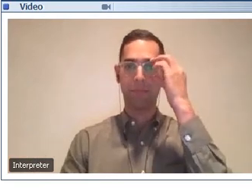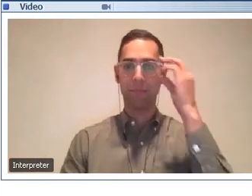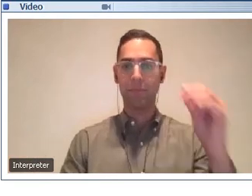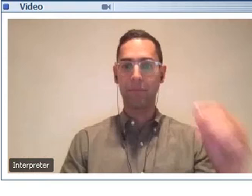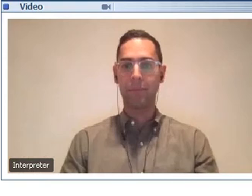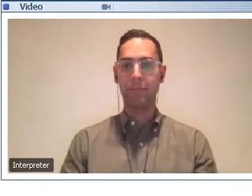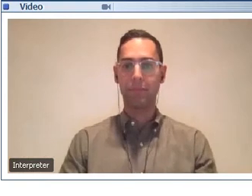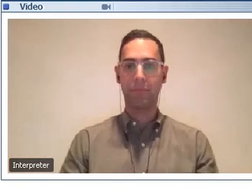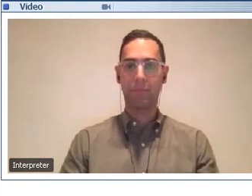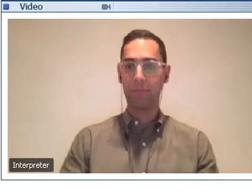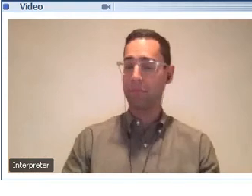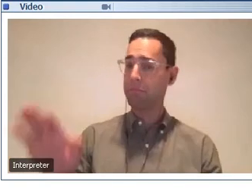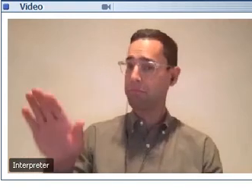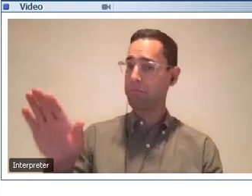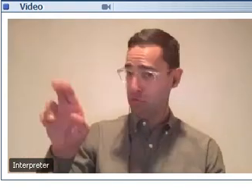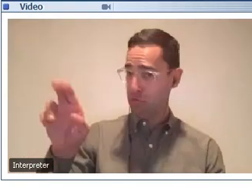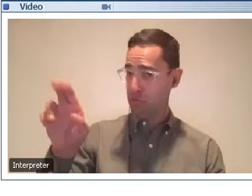Lauren, are you there with us?